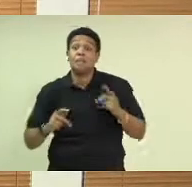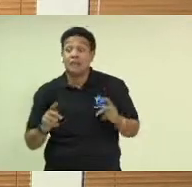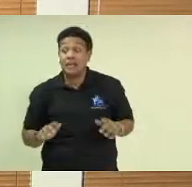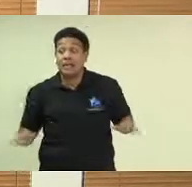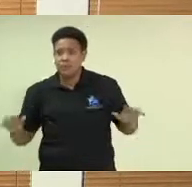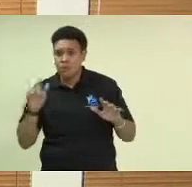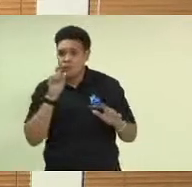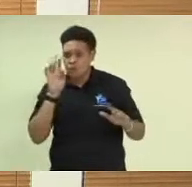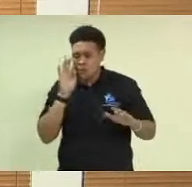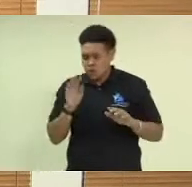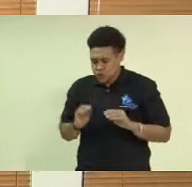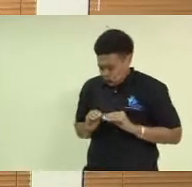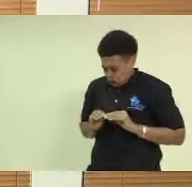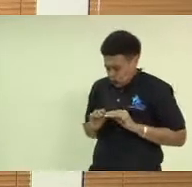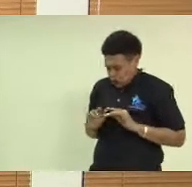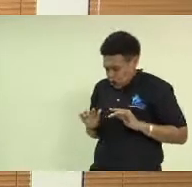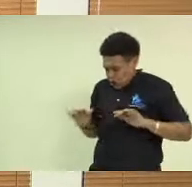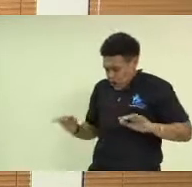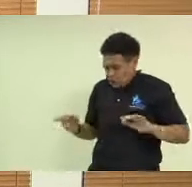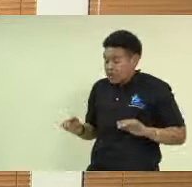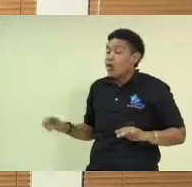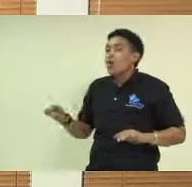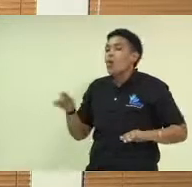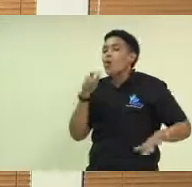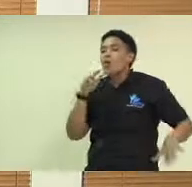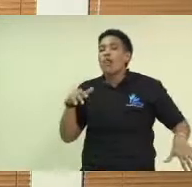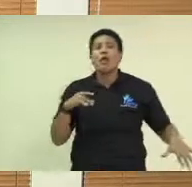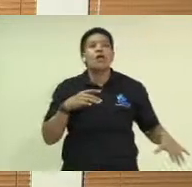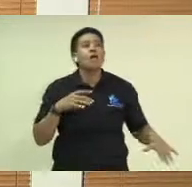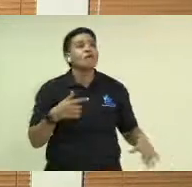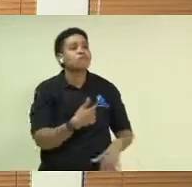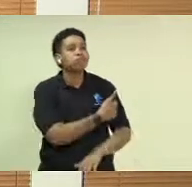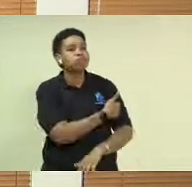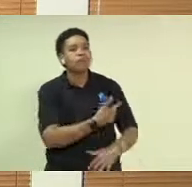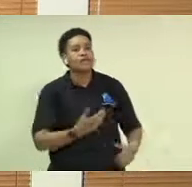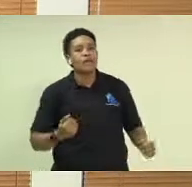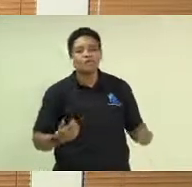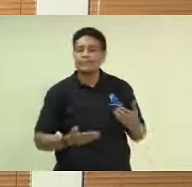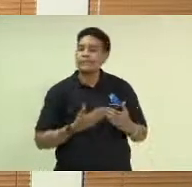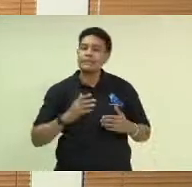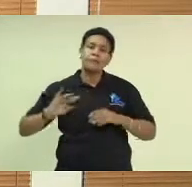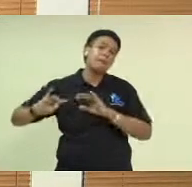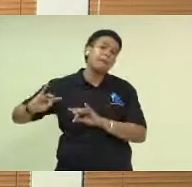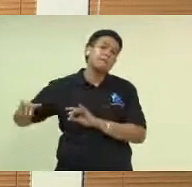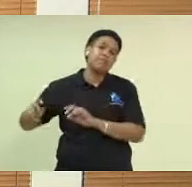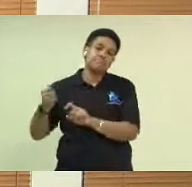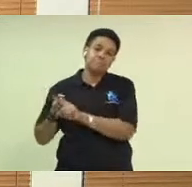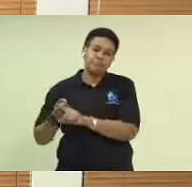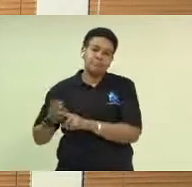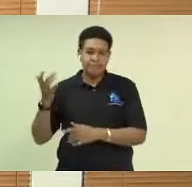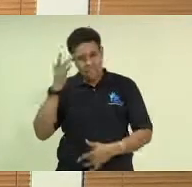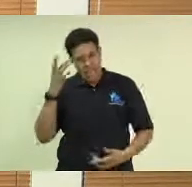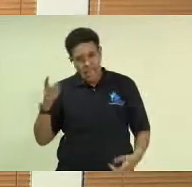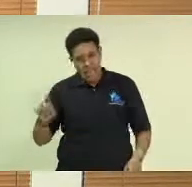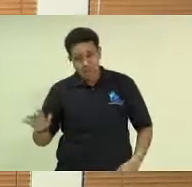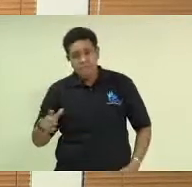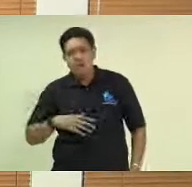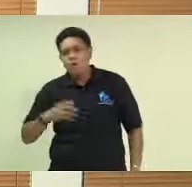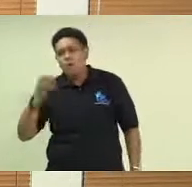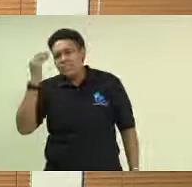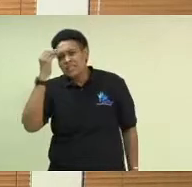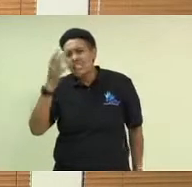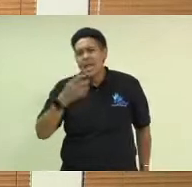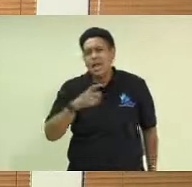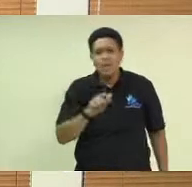who could transmit to those who are unvaccinated. I want to say that, while